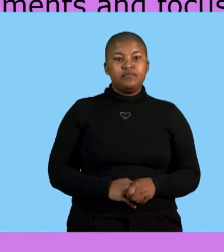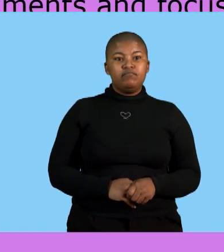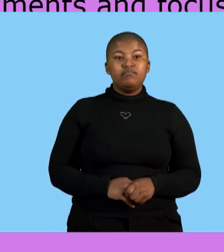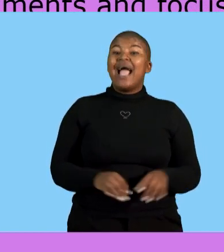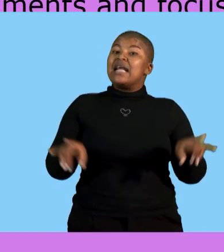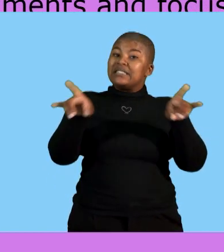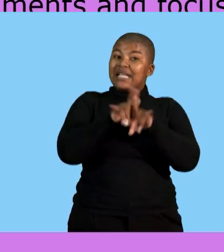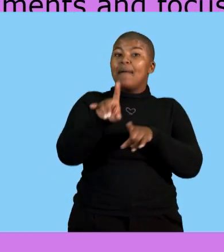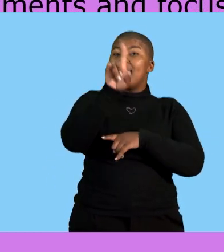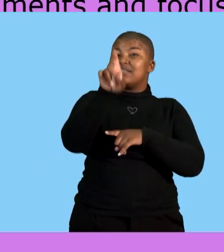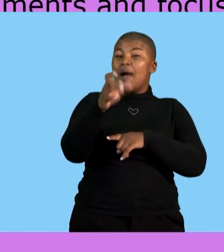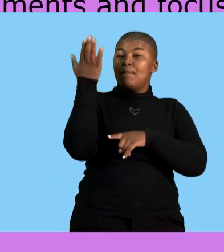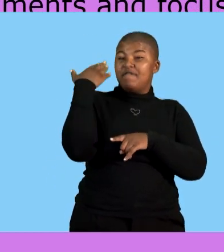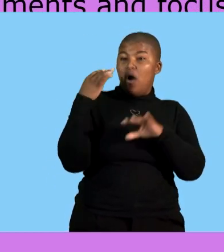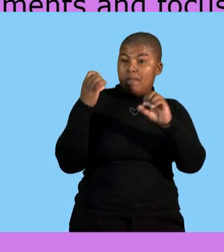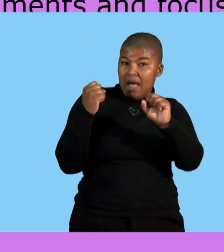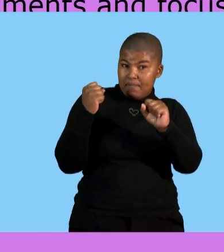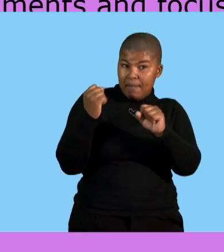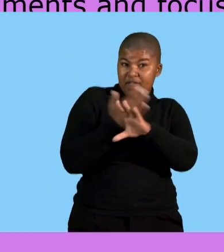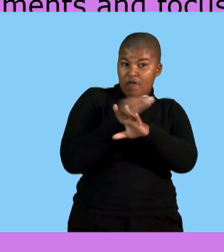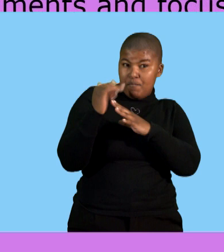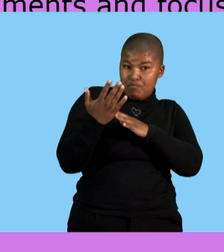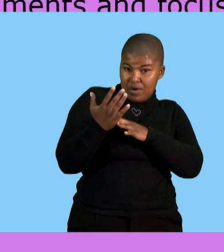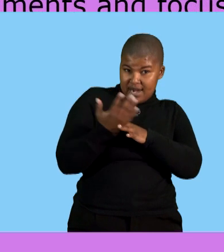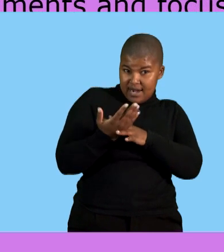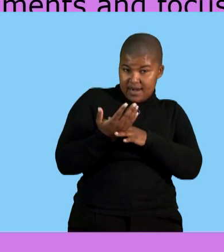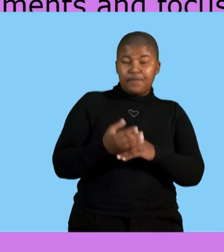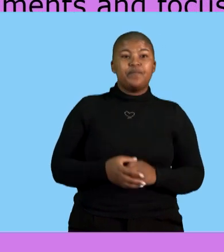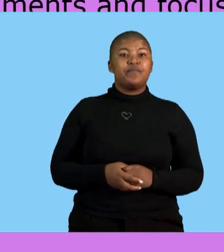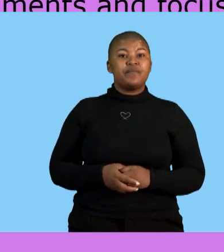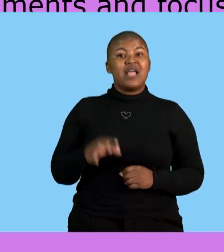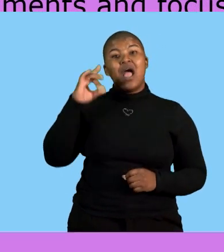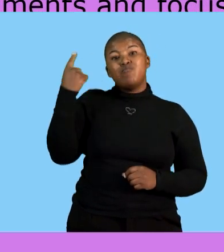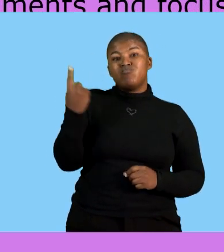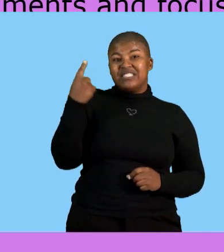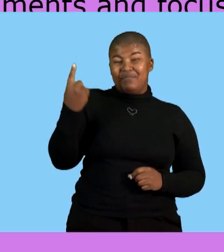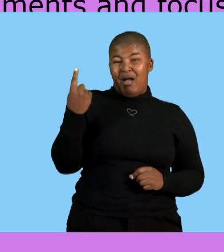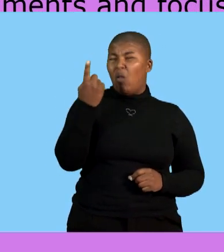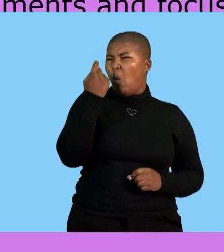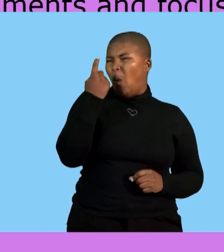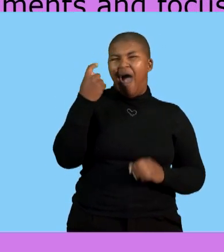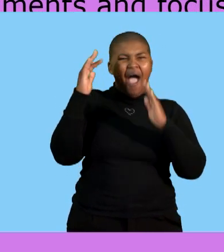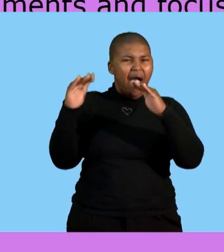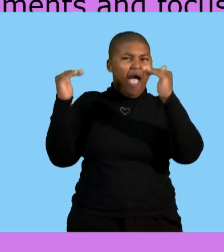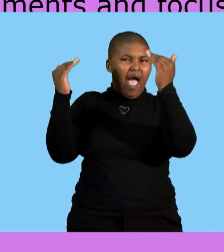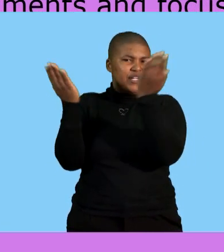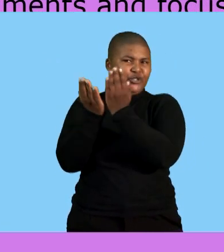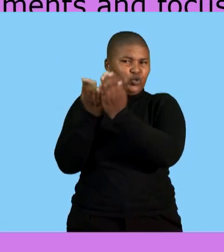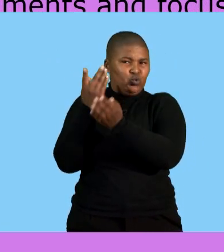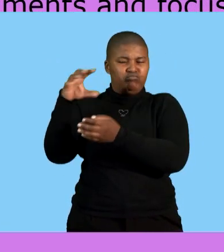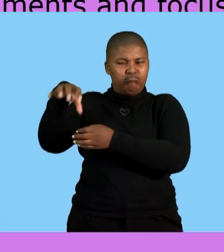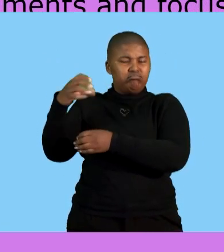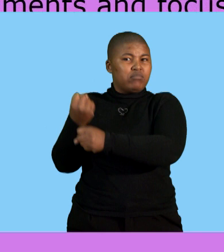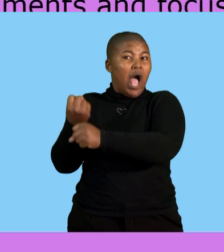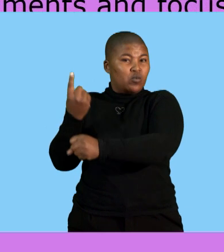same example that we've talked about before our ad break. The principal at one of the secondary schools in Gauteng noticed that most